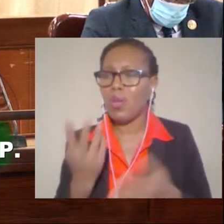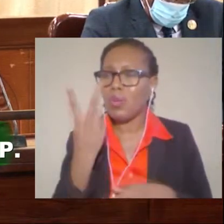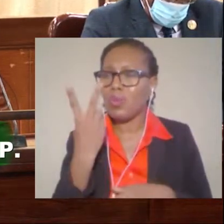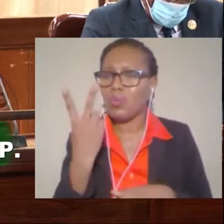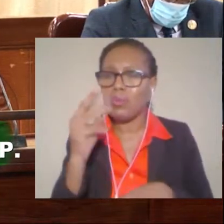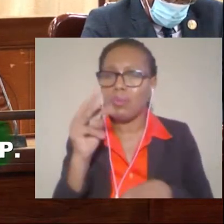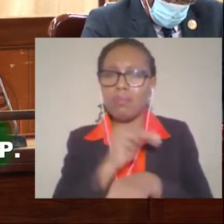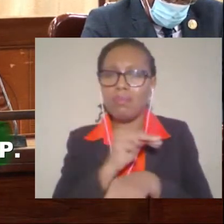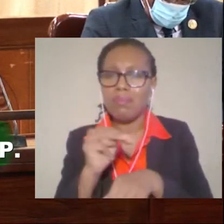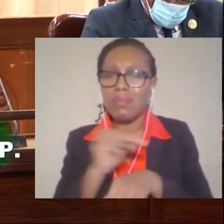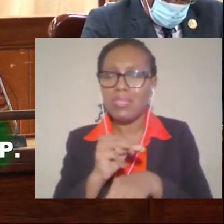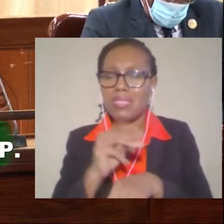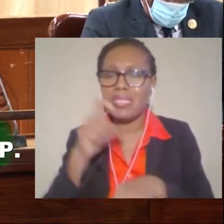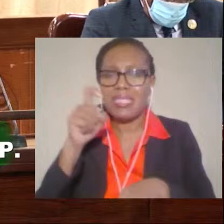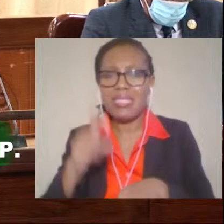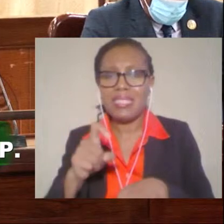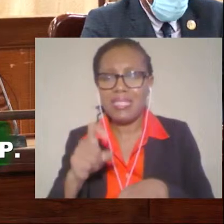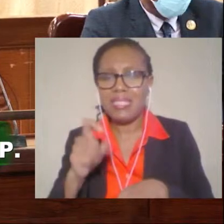of agriculture,